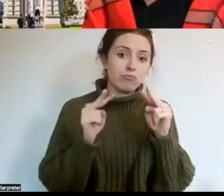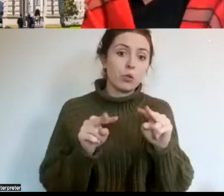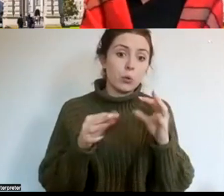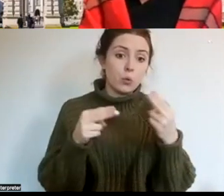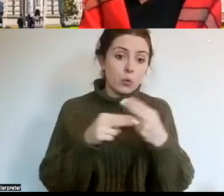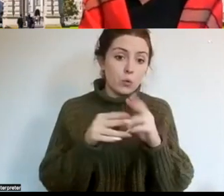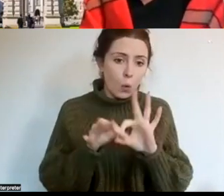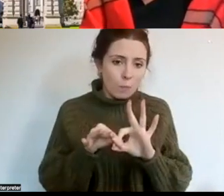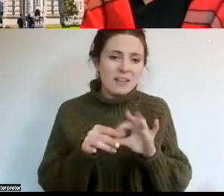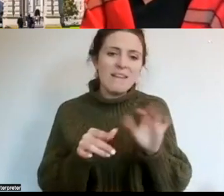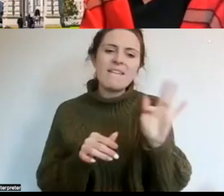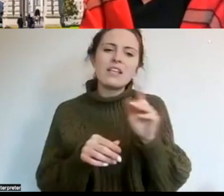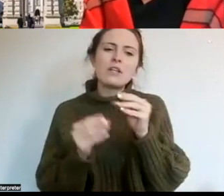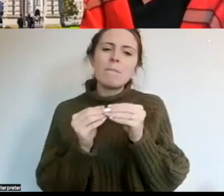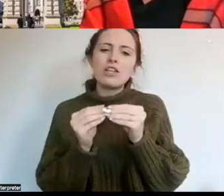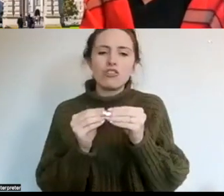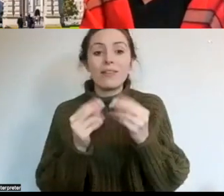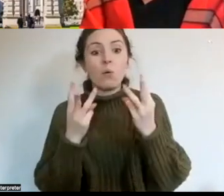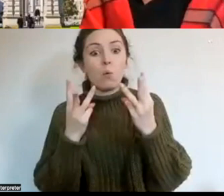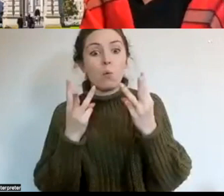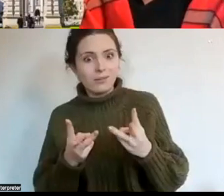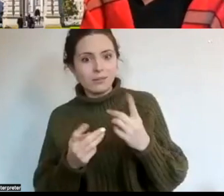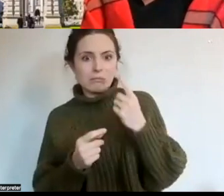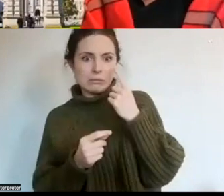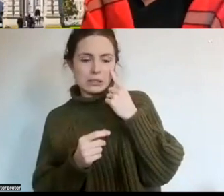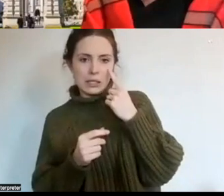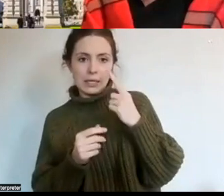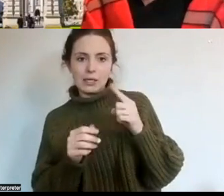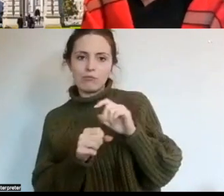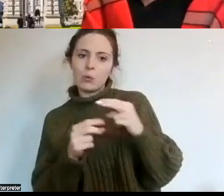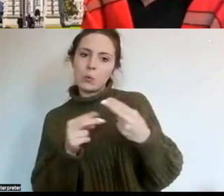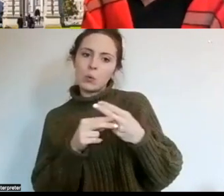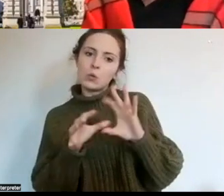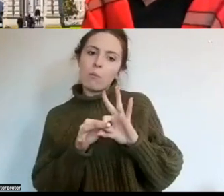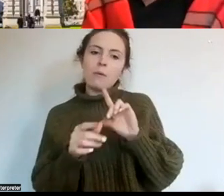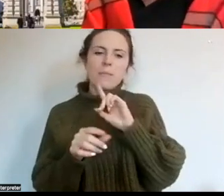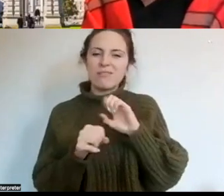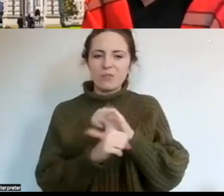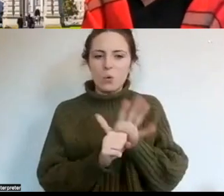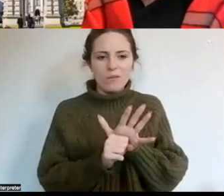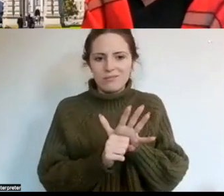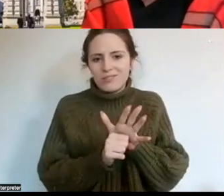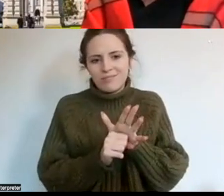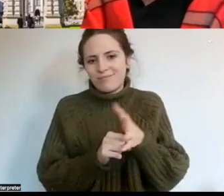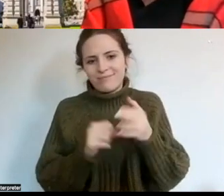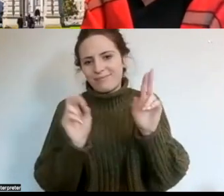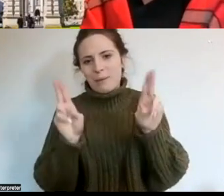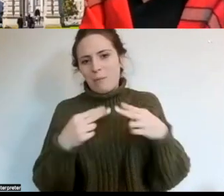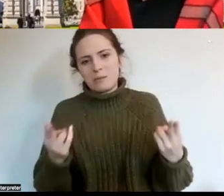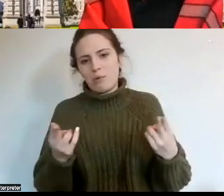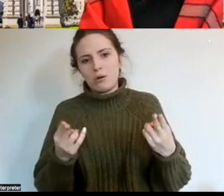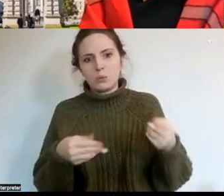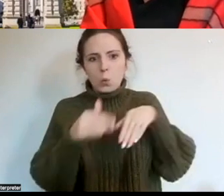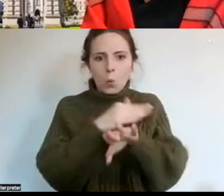intended to do that, look at mainstream nursing homes, just with COVID, it just wasn't possible to engage with them for this